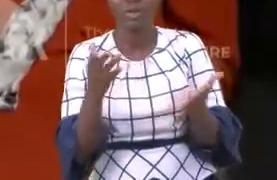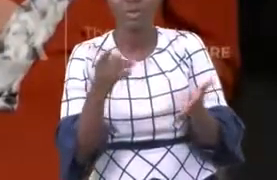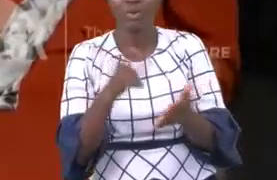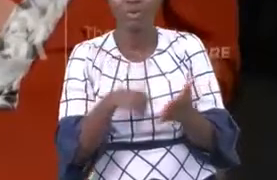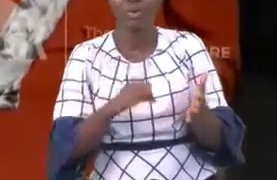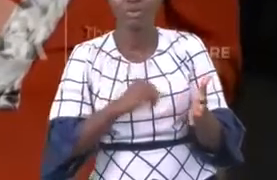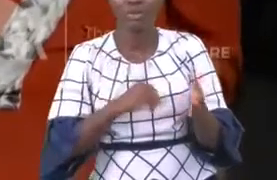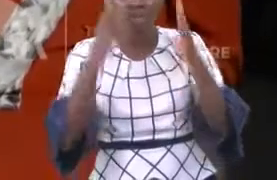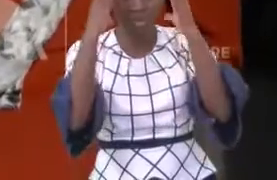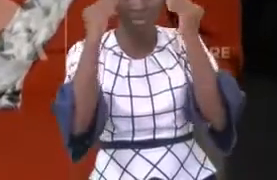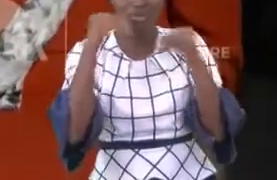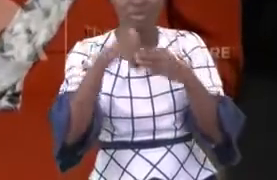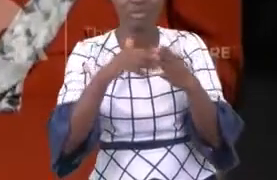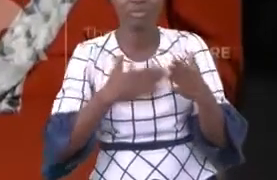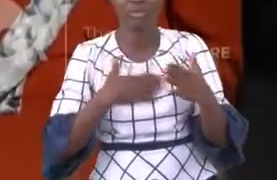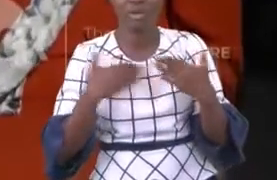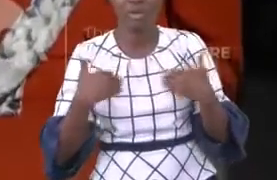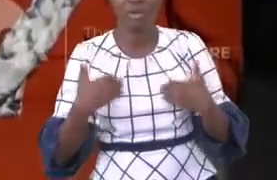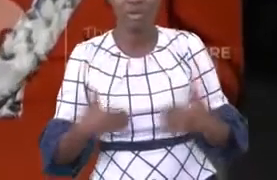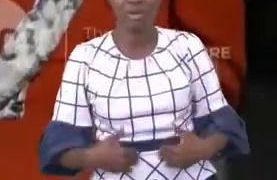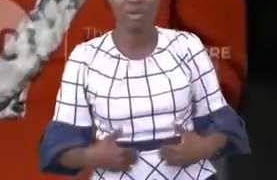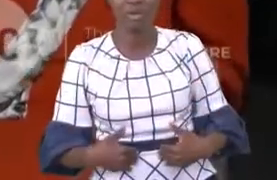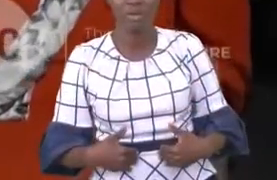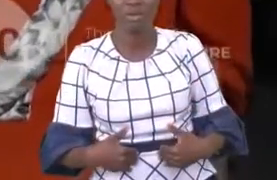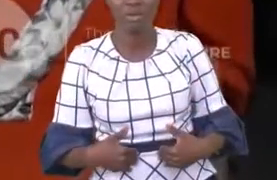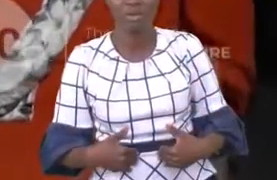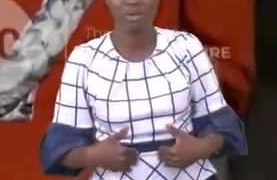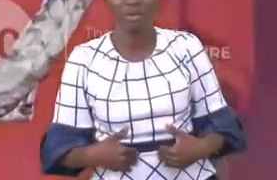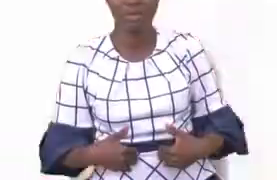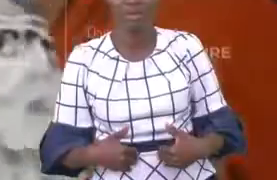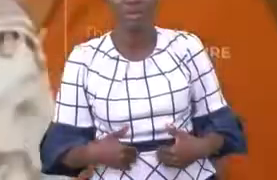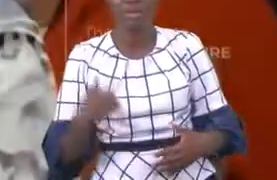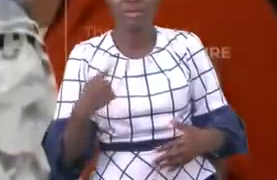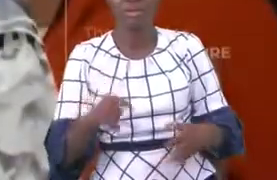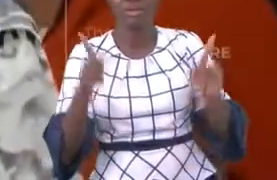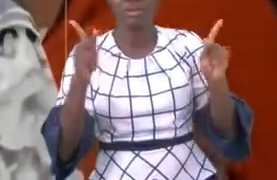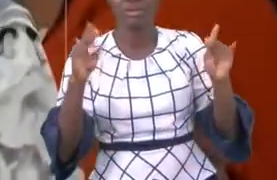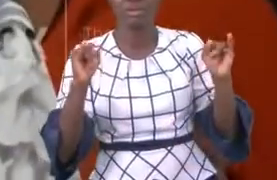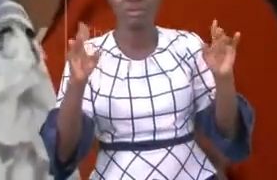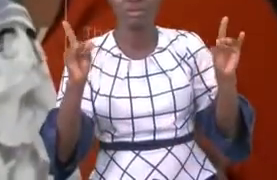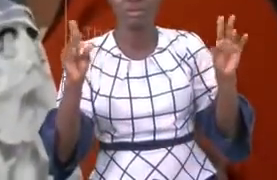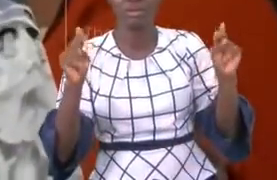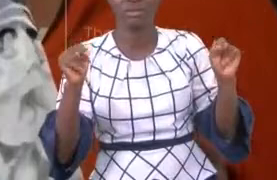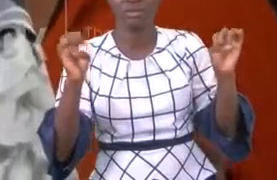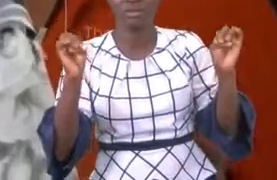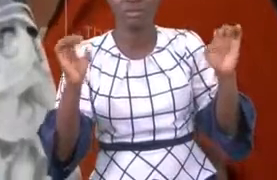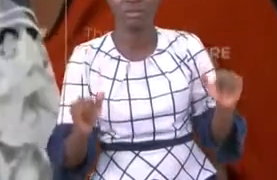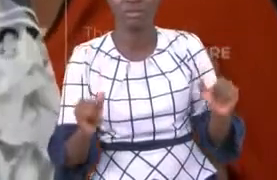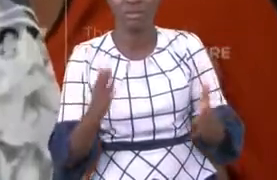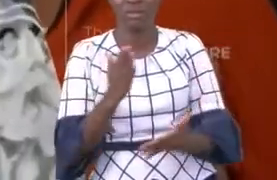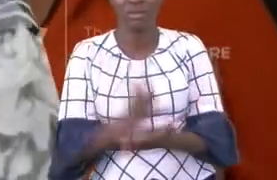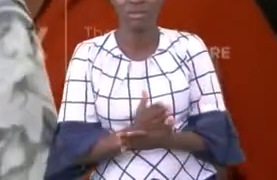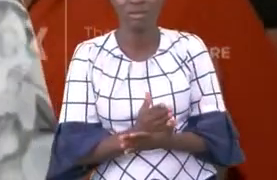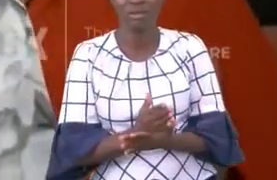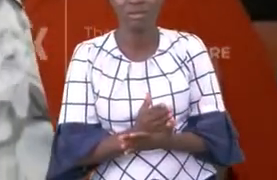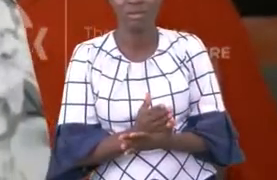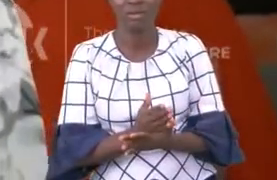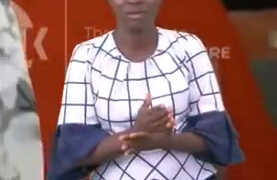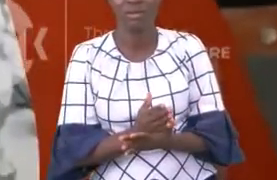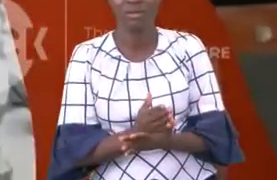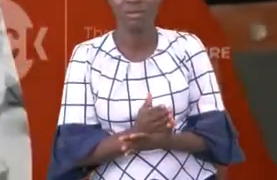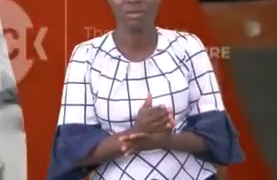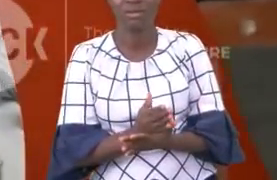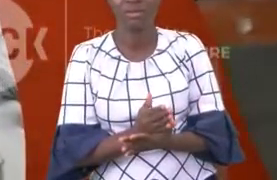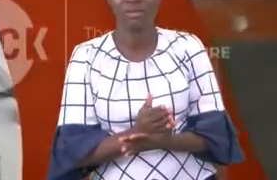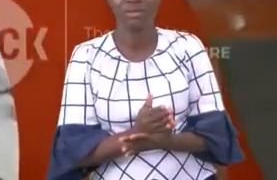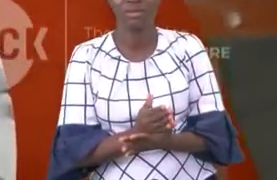pregnant seed that it couldn't breathe very well, so that I'm out of oxygen. I heard about the GCK at Port Harcourt,